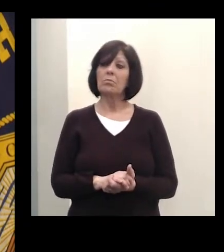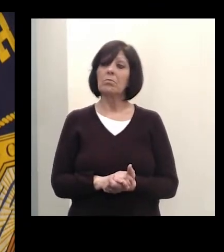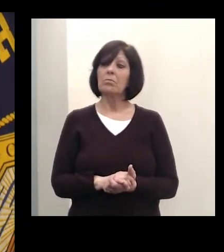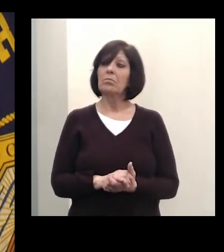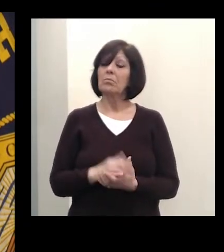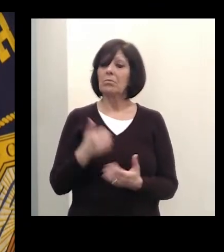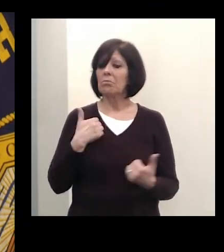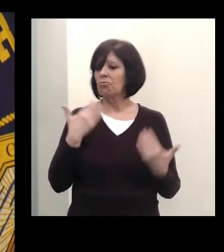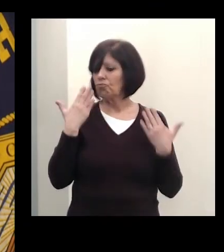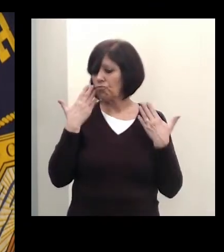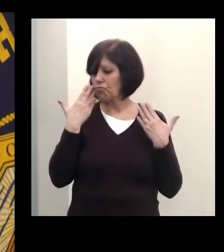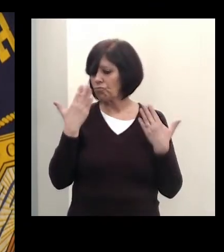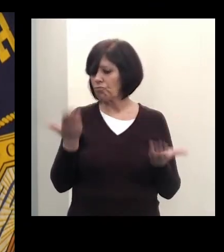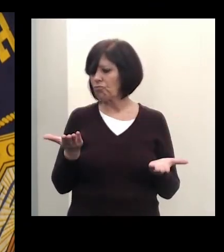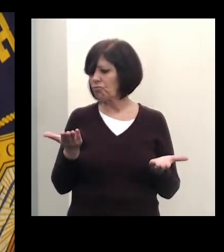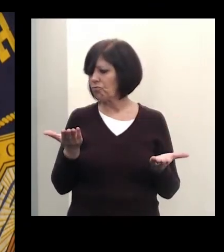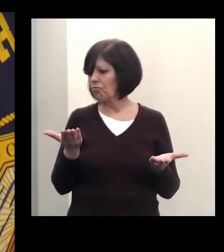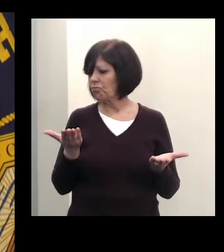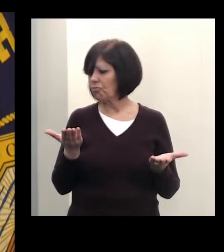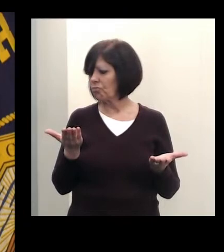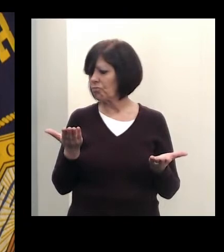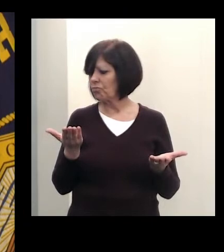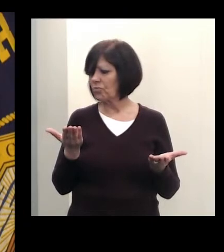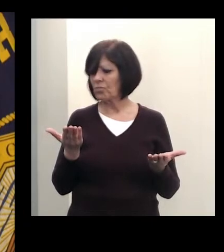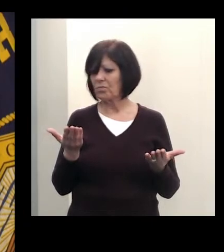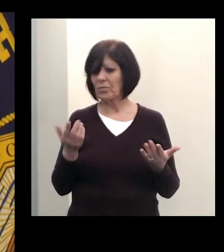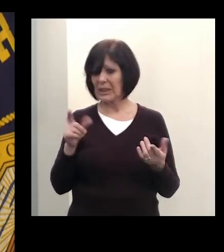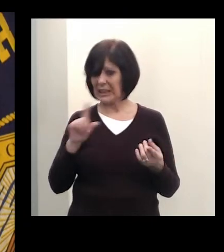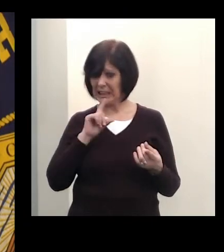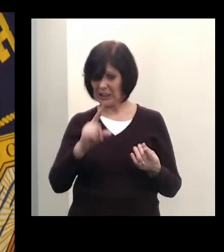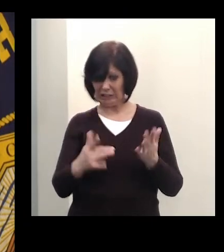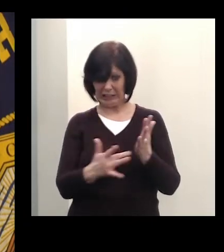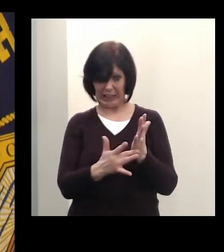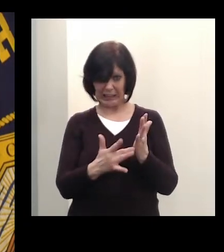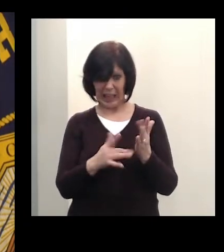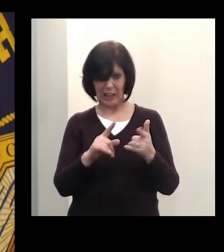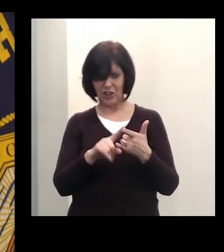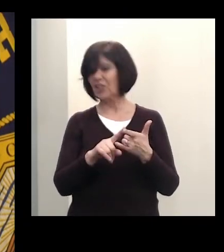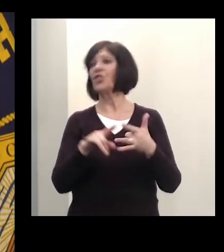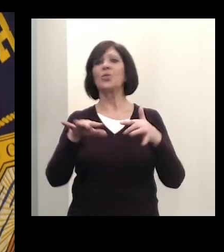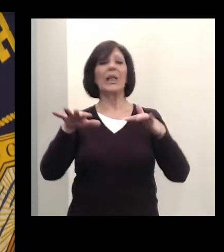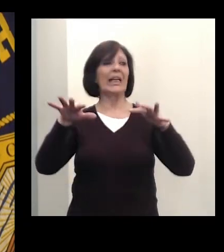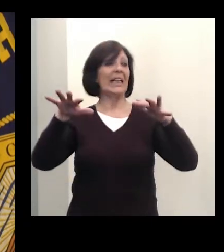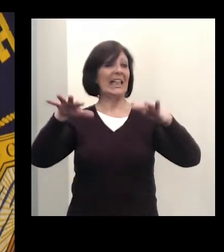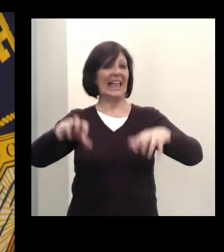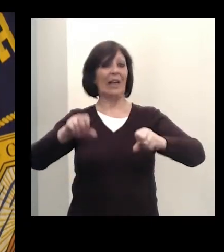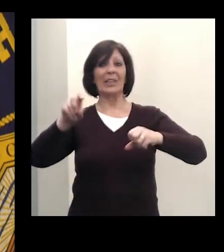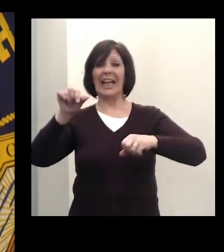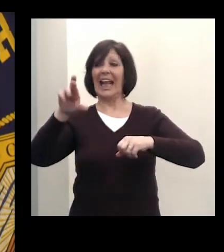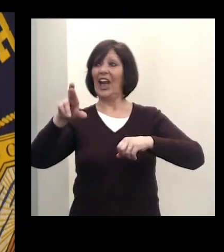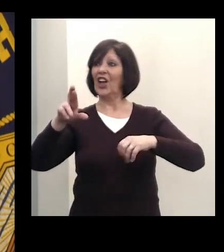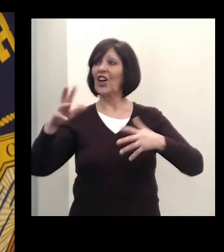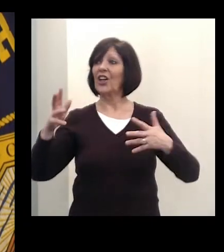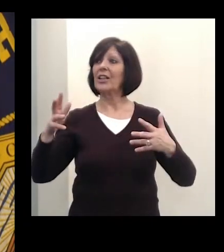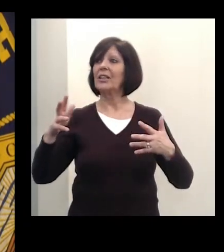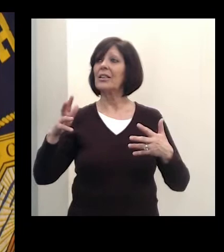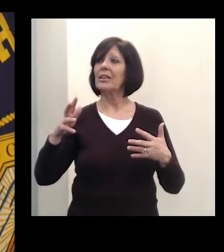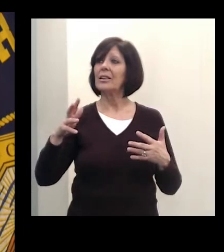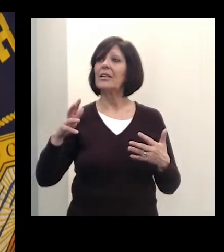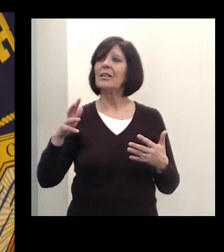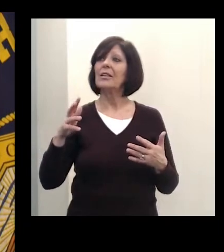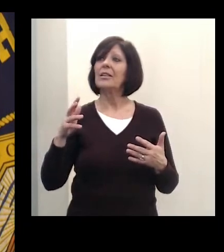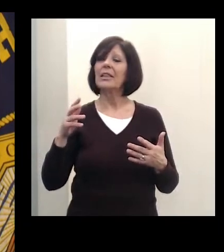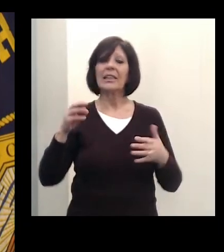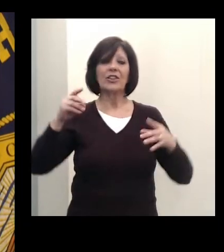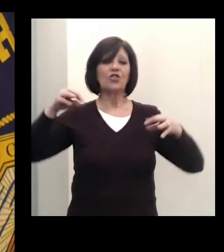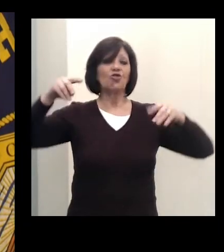know how I don't know if the technology exists to actually capture the air and determine if the virus is there.